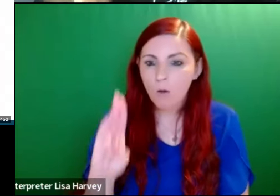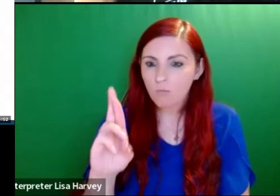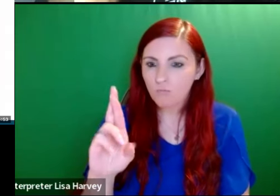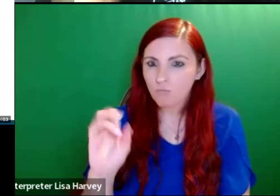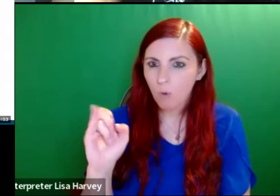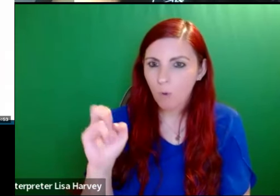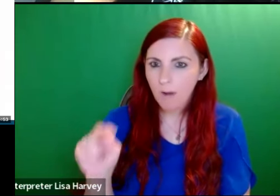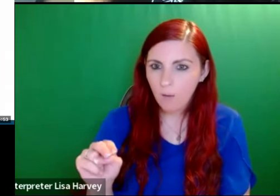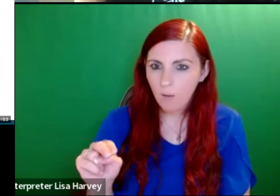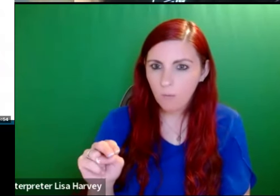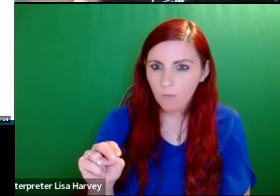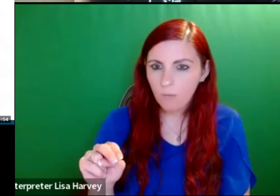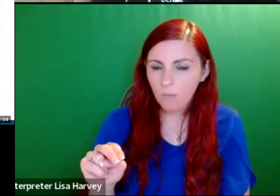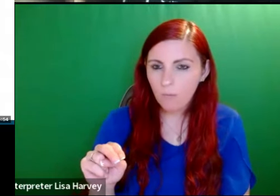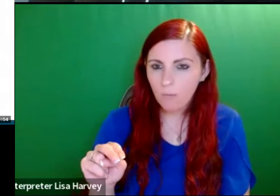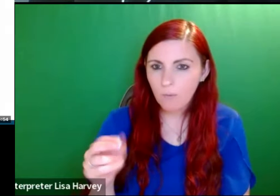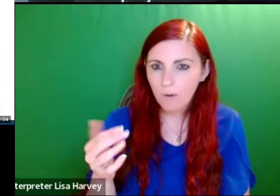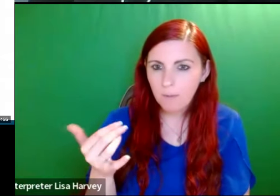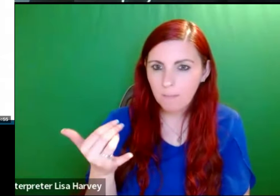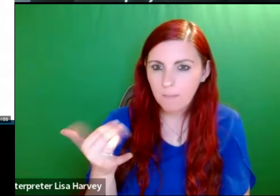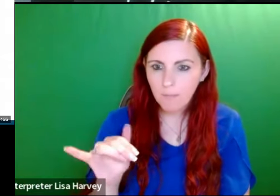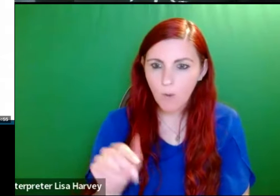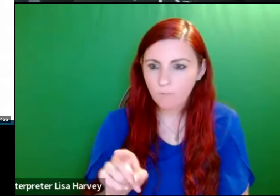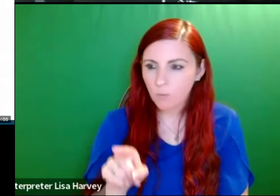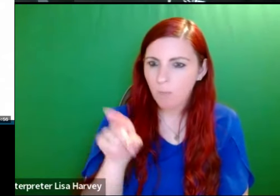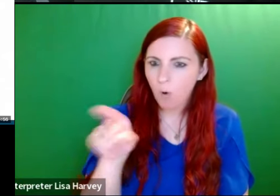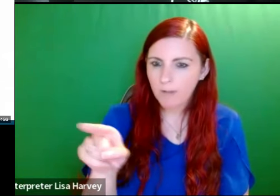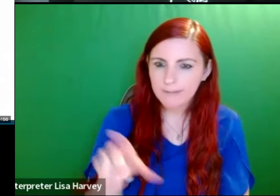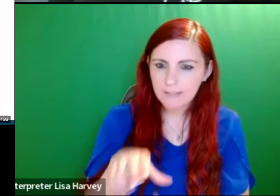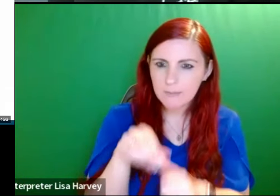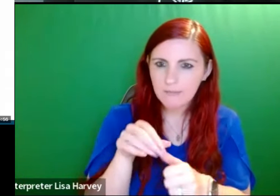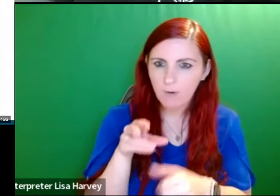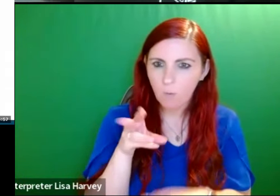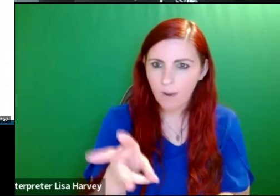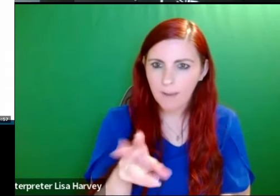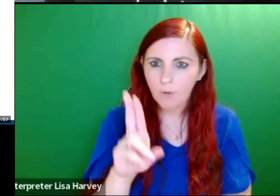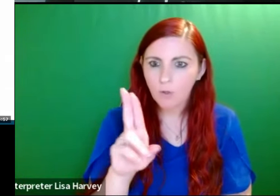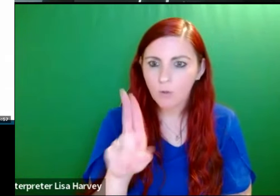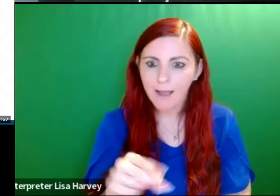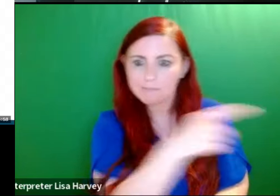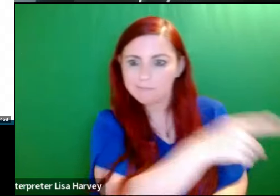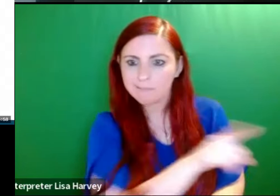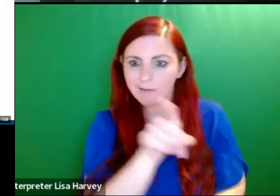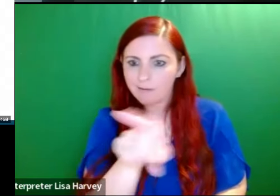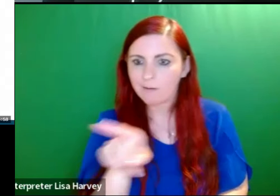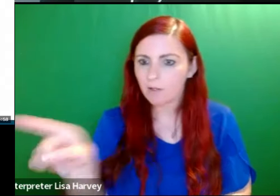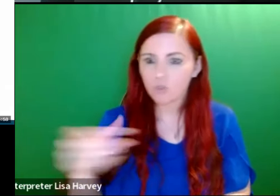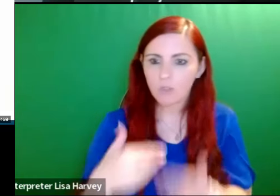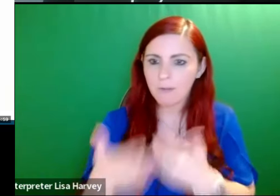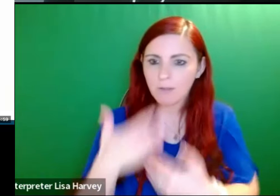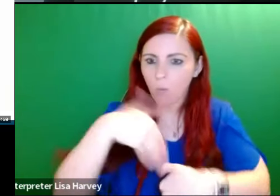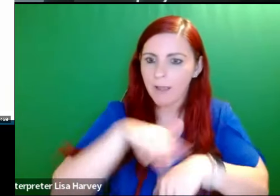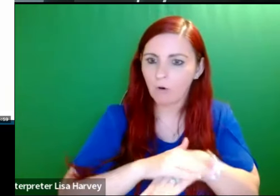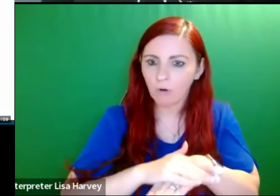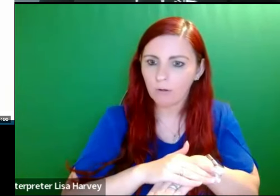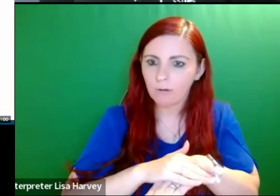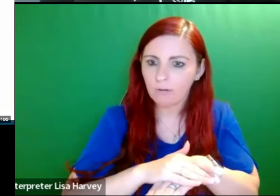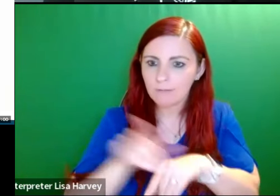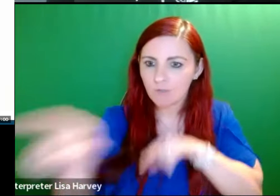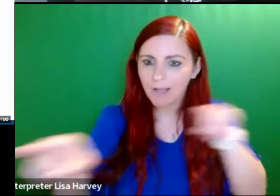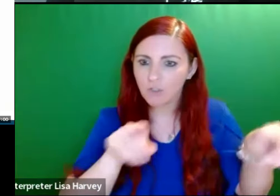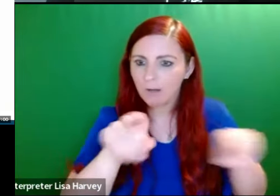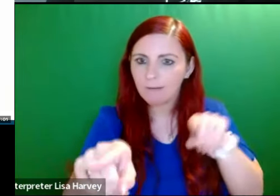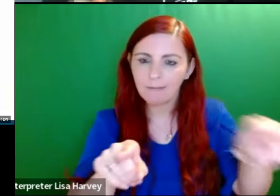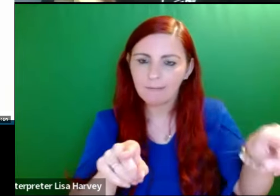you might have to point in a certain way, but you can point in a number of different directions, so the direction is not confined. Or if you're